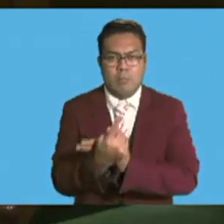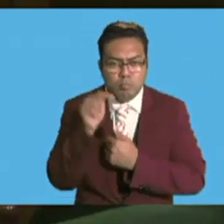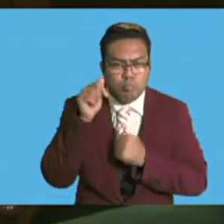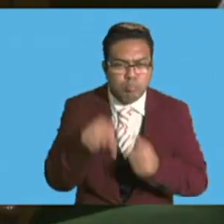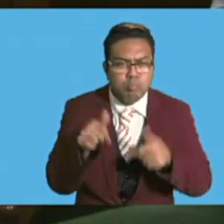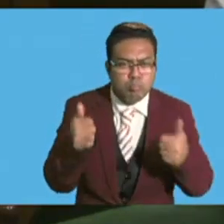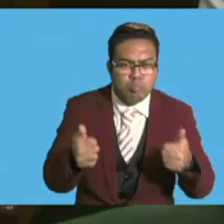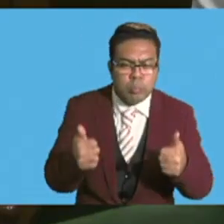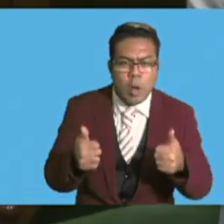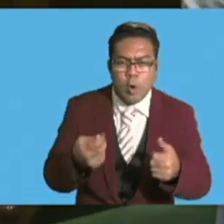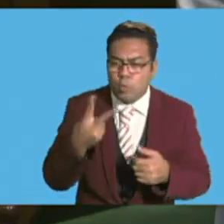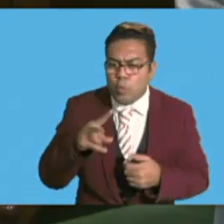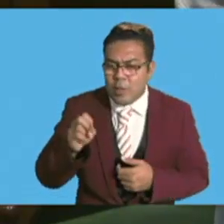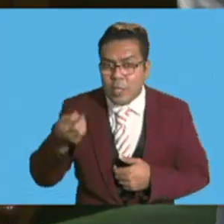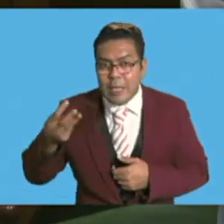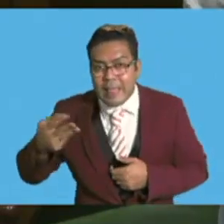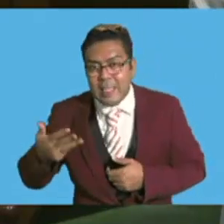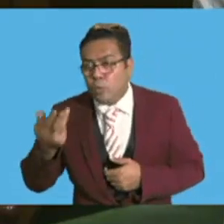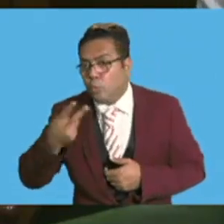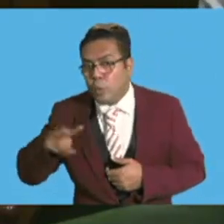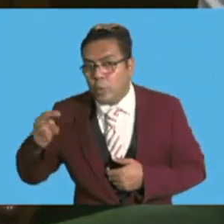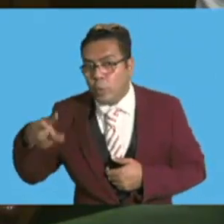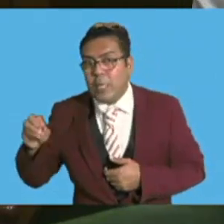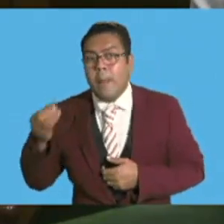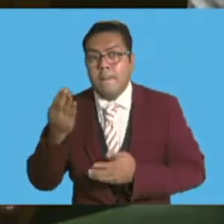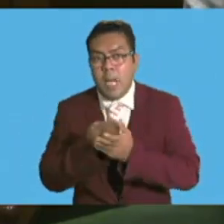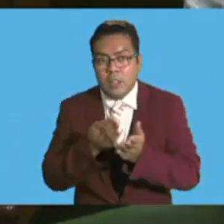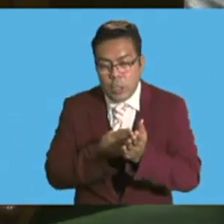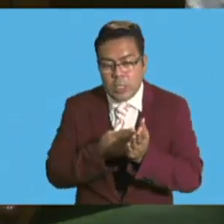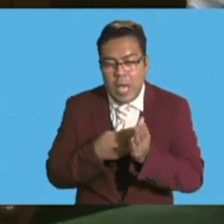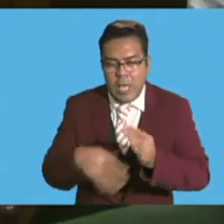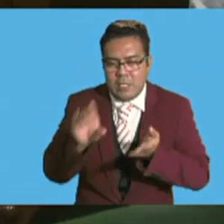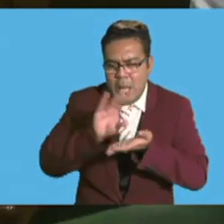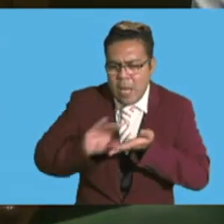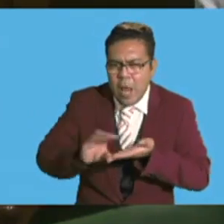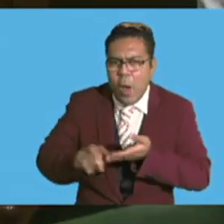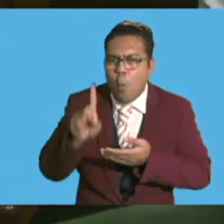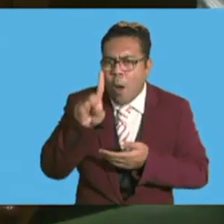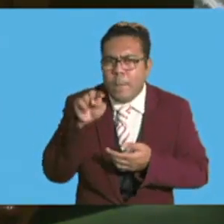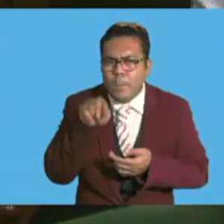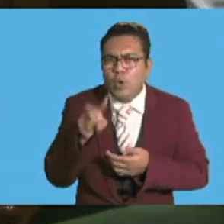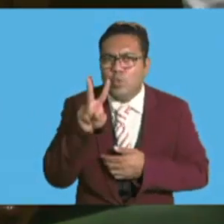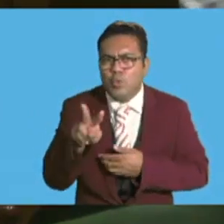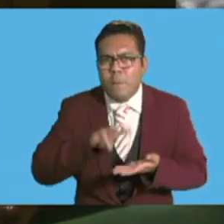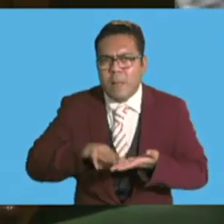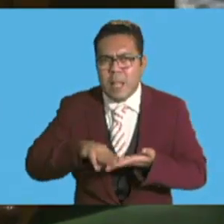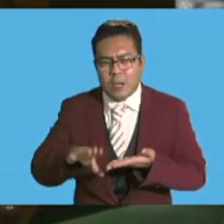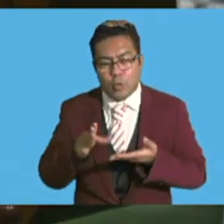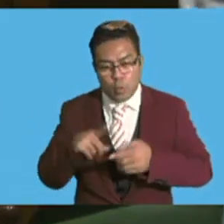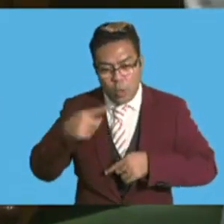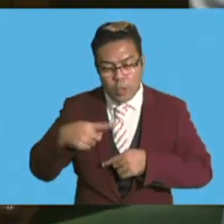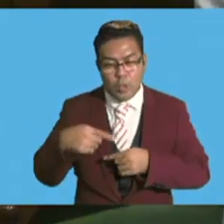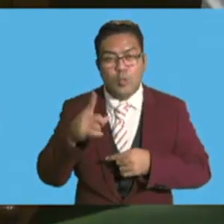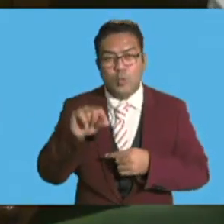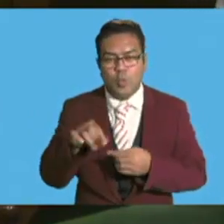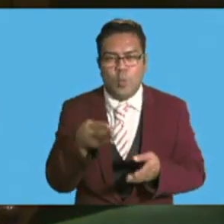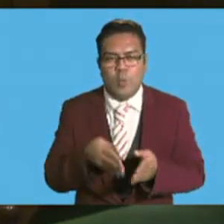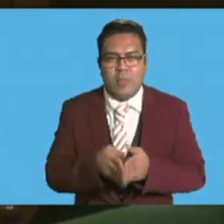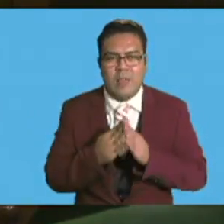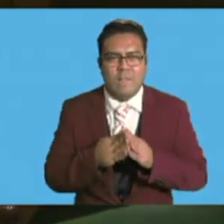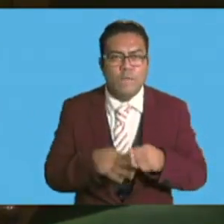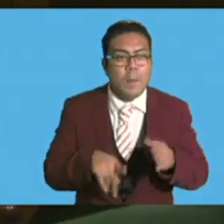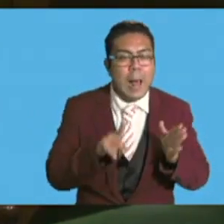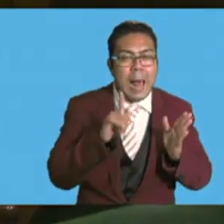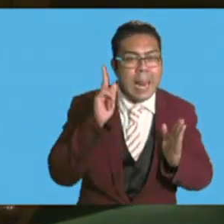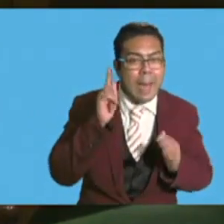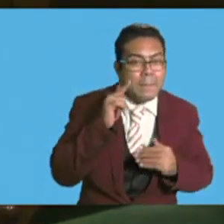the 2019-2020 budget, Honourable Speaker, has allocated another 1.2 million to continue to do the upgrades in the Lamina-Sori